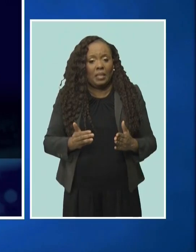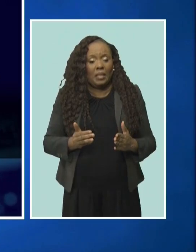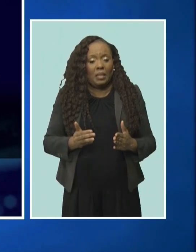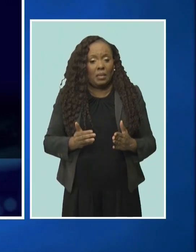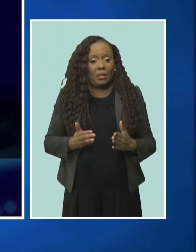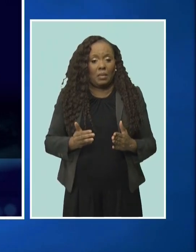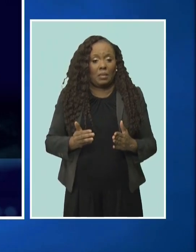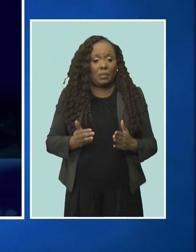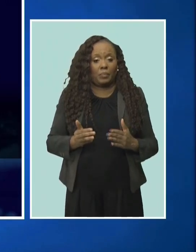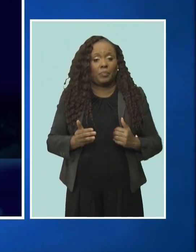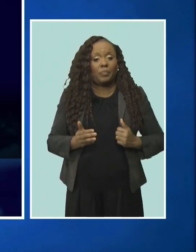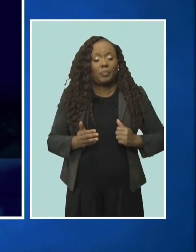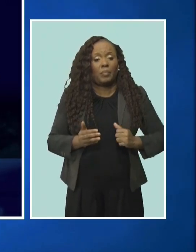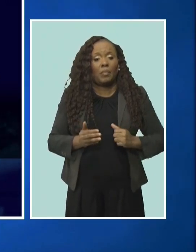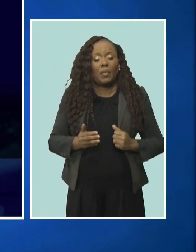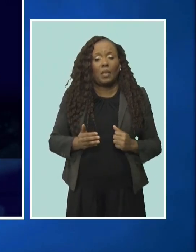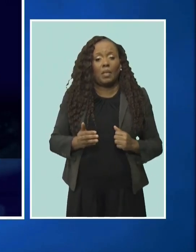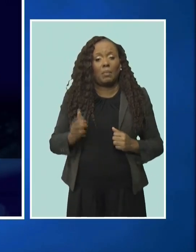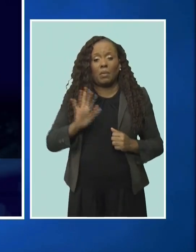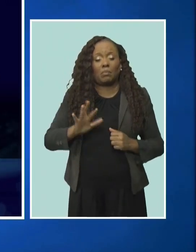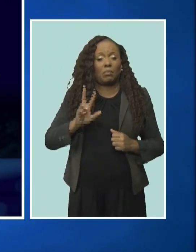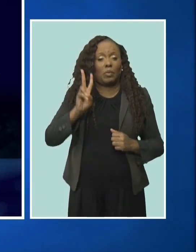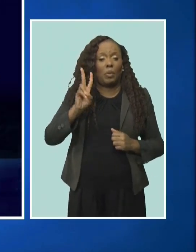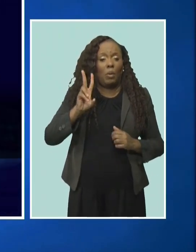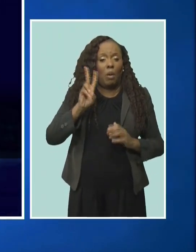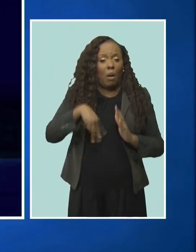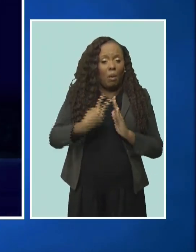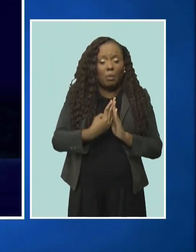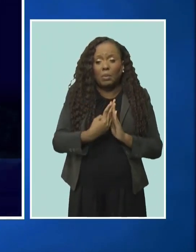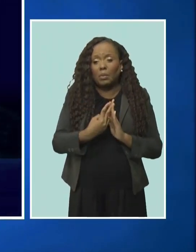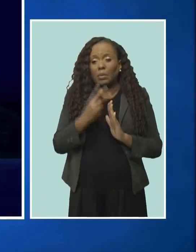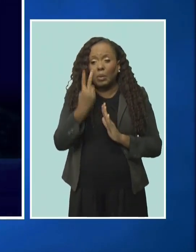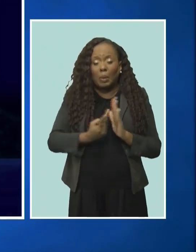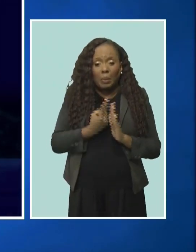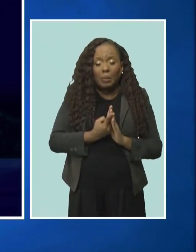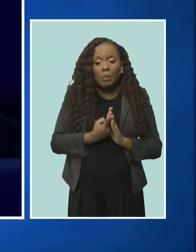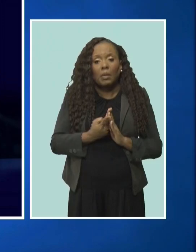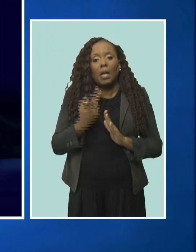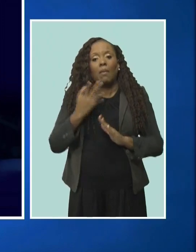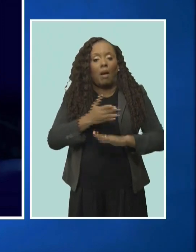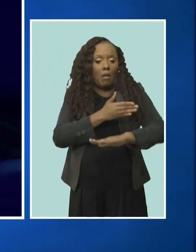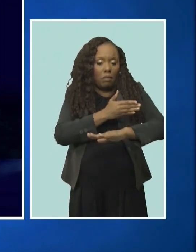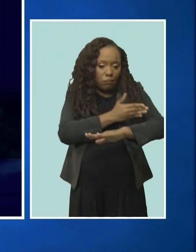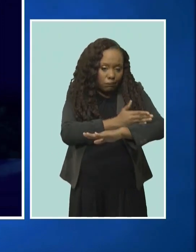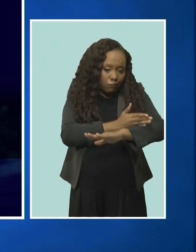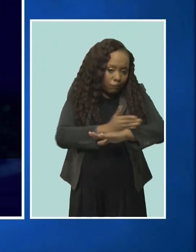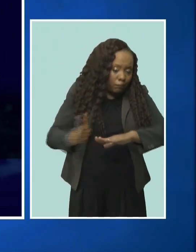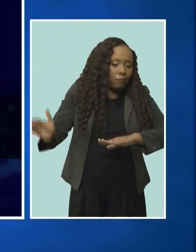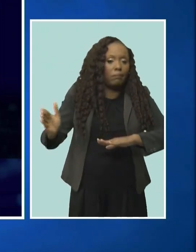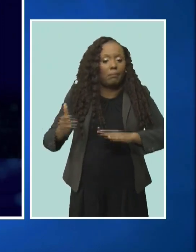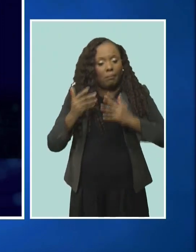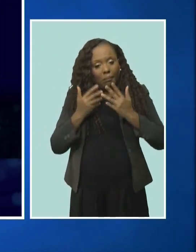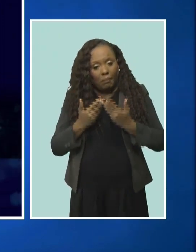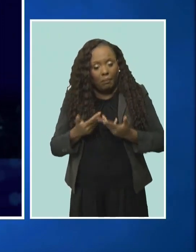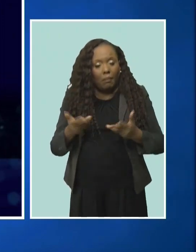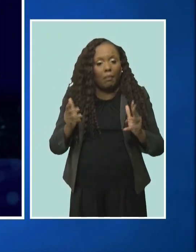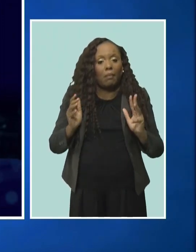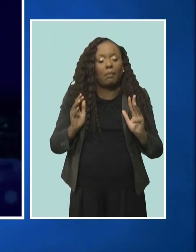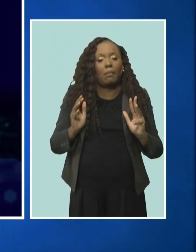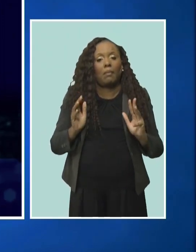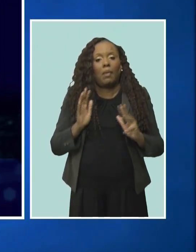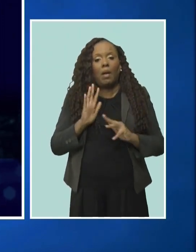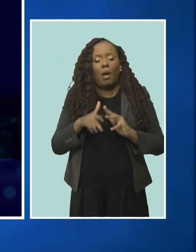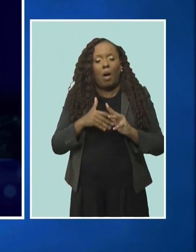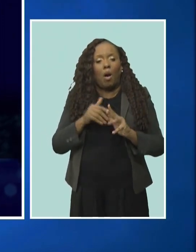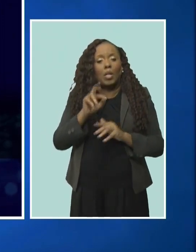Guyane approximately 2 hours to rectify it. So we had to clean the whole runway, pick up all of the pieces